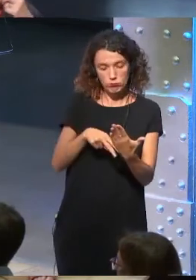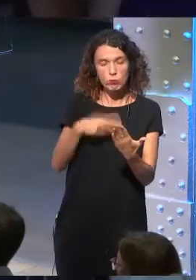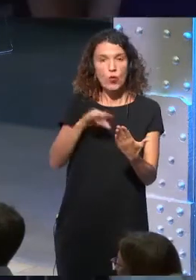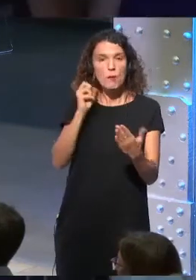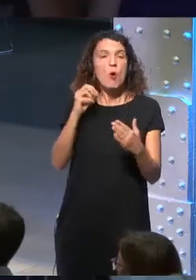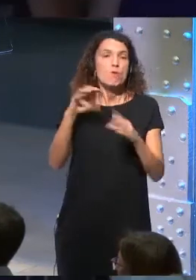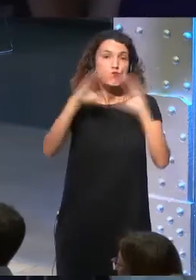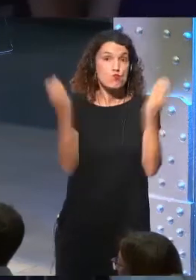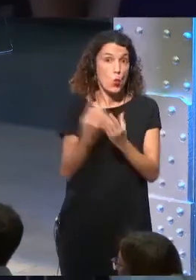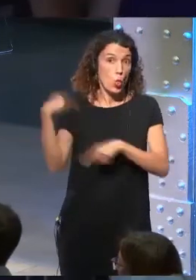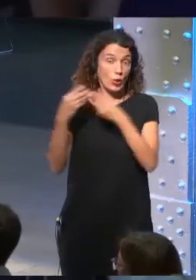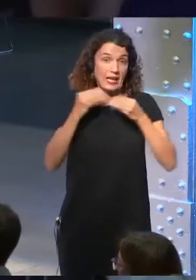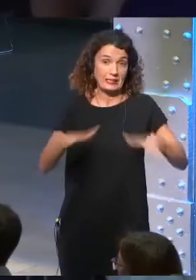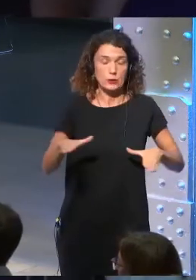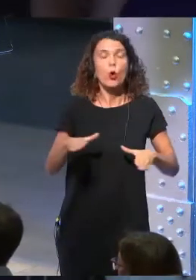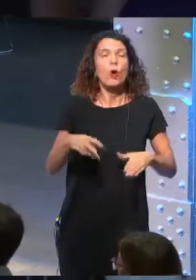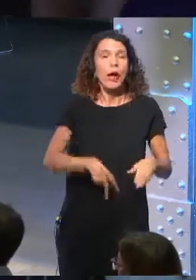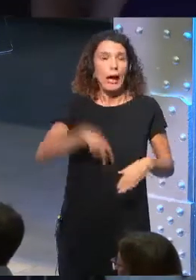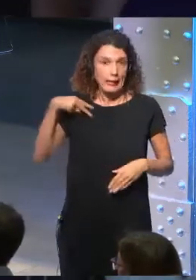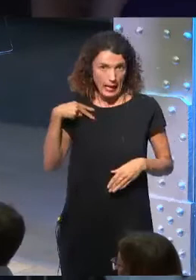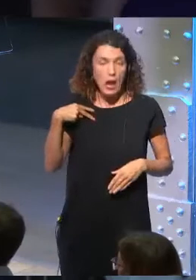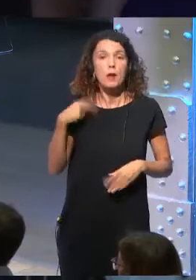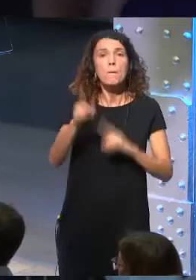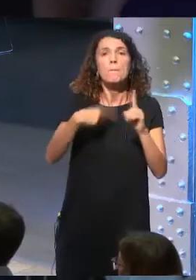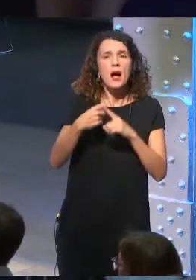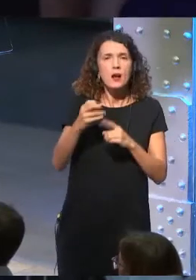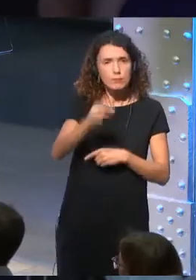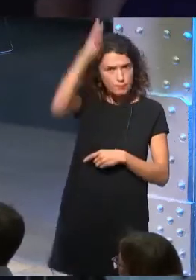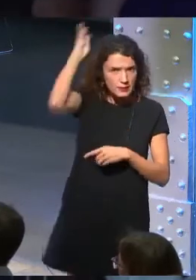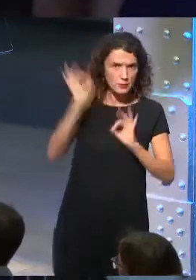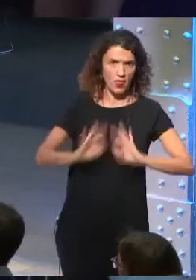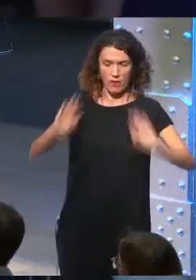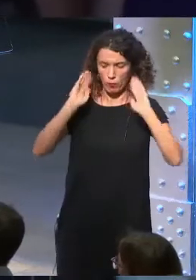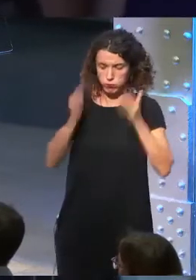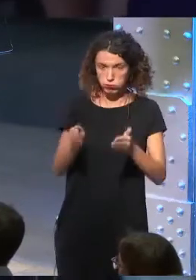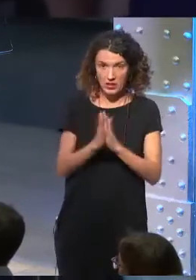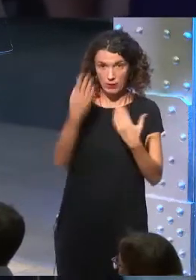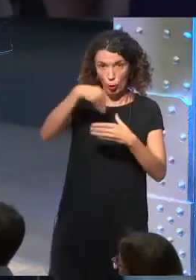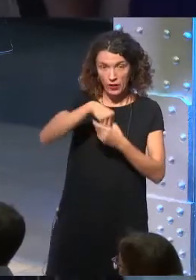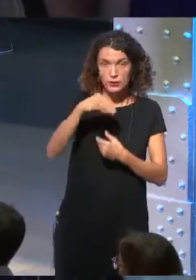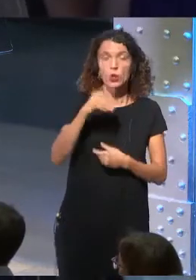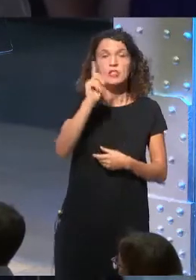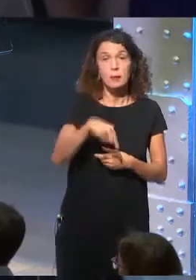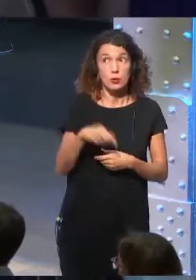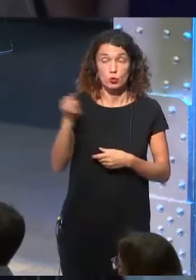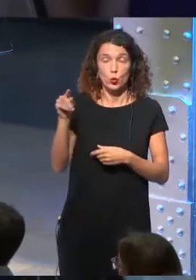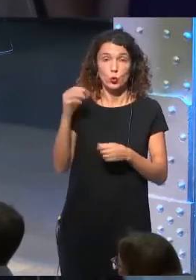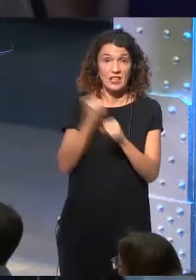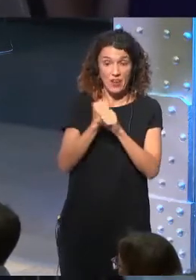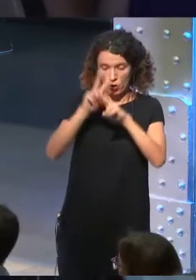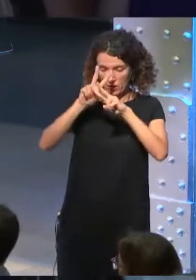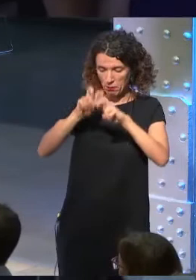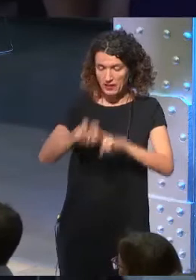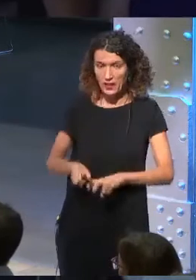new look about the classic world in general and the Roman in particular. Maybe her